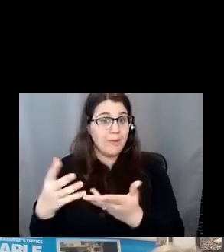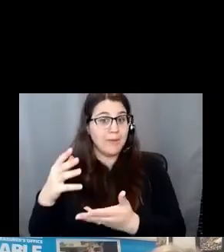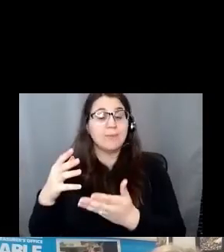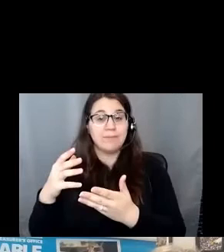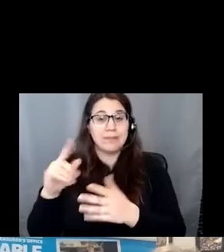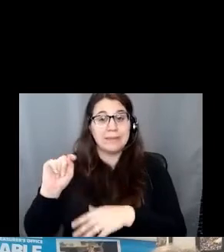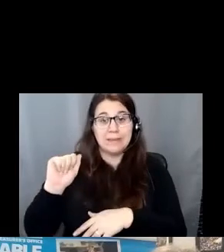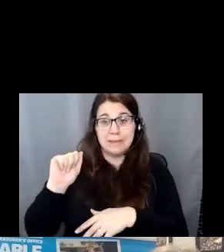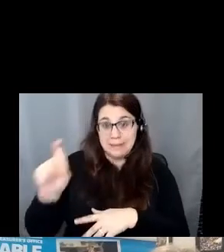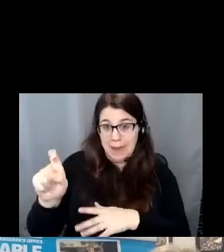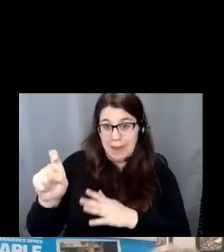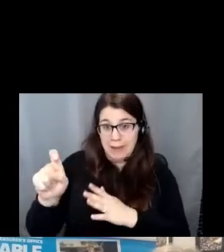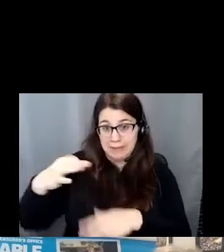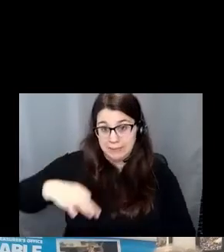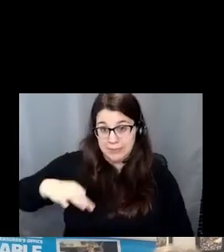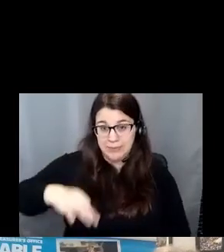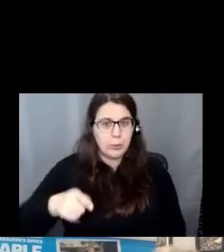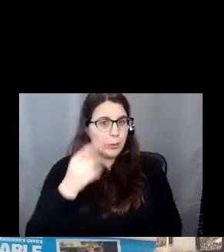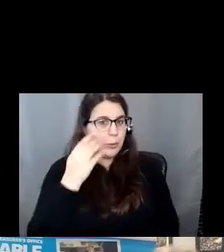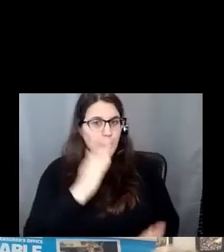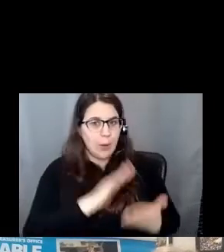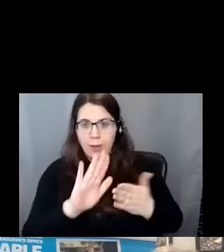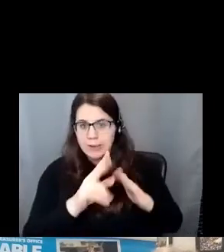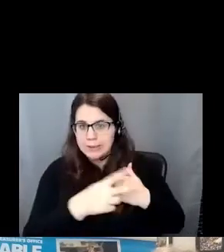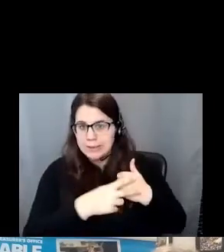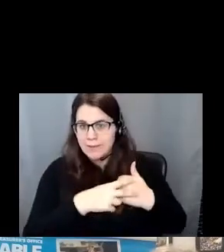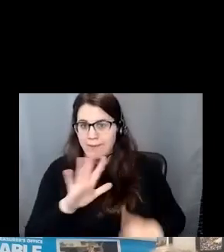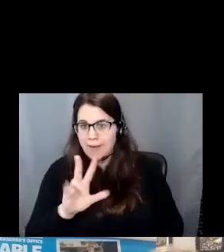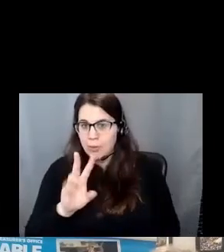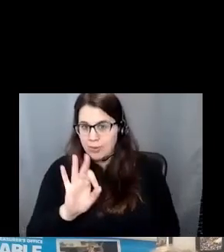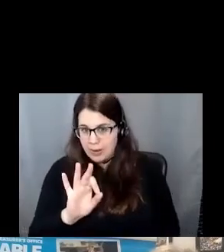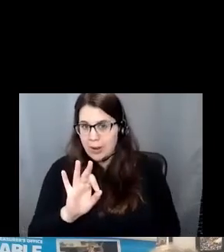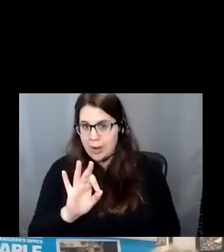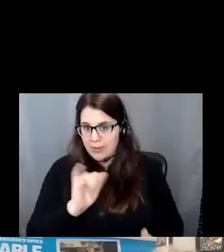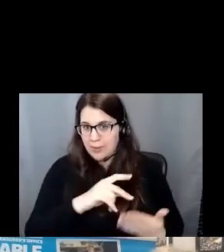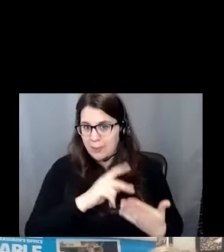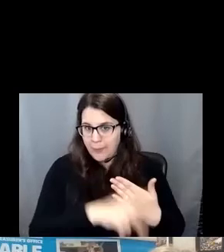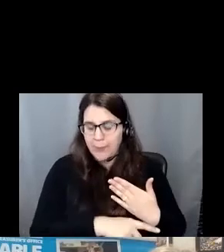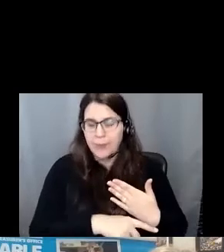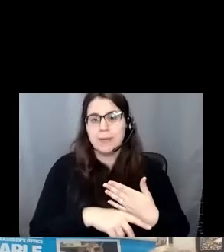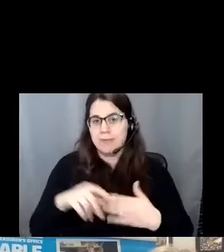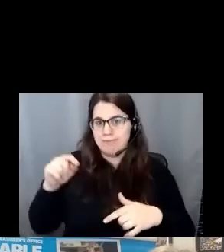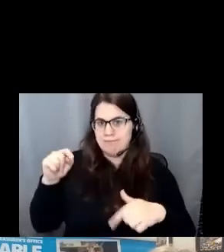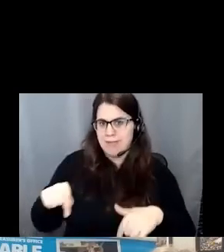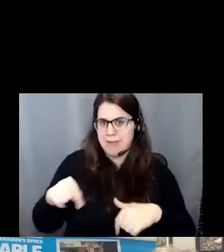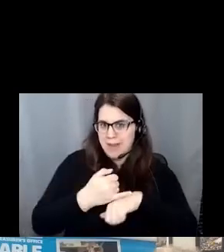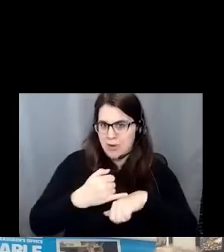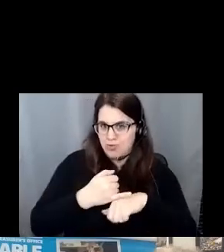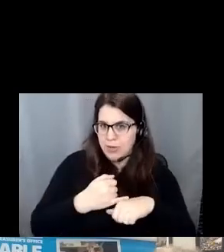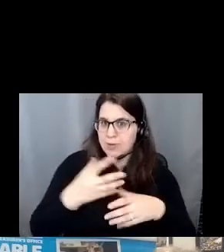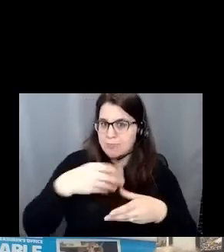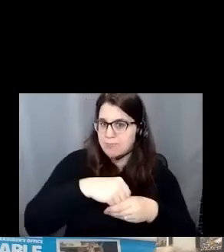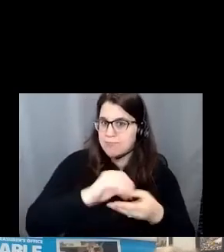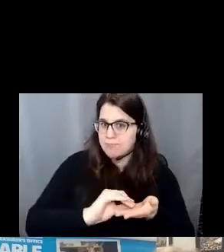savings plan, the interest that is earned on the investments grow tax-free. The earnings remain tax-free as long as ABLE